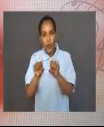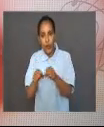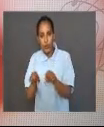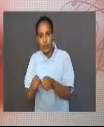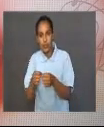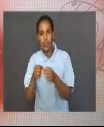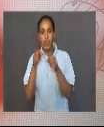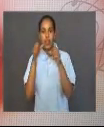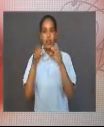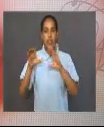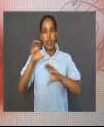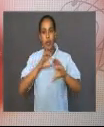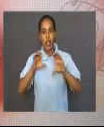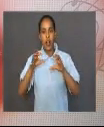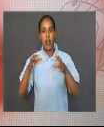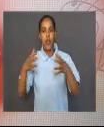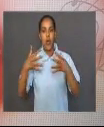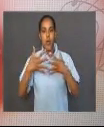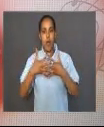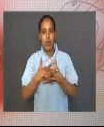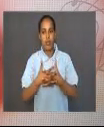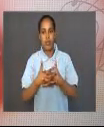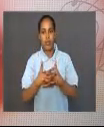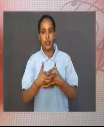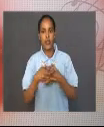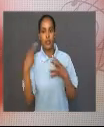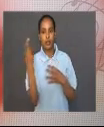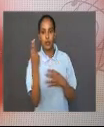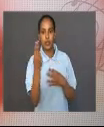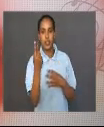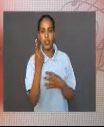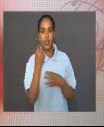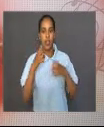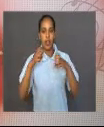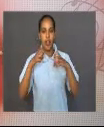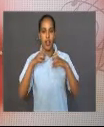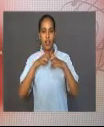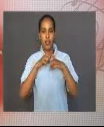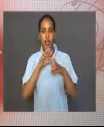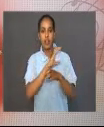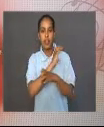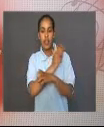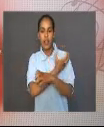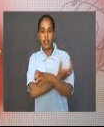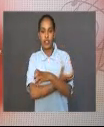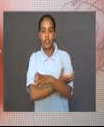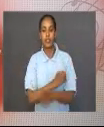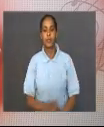decomposes chemical compounds using electrical energy.